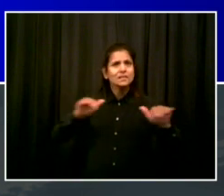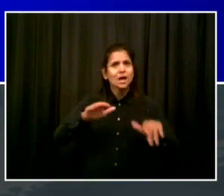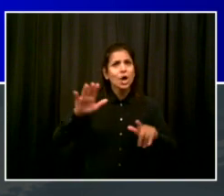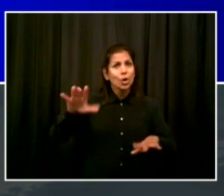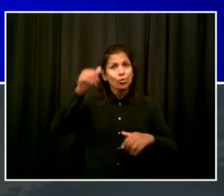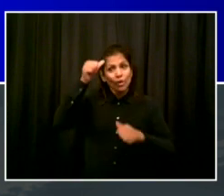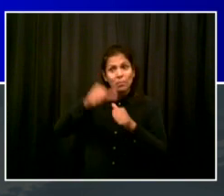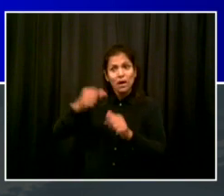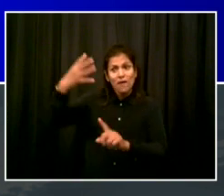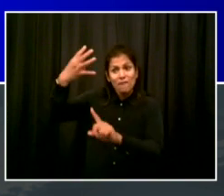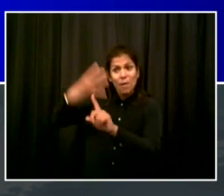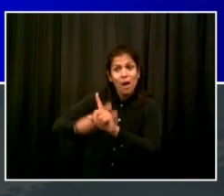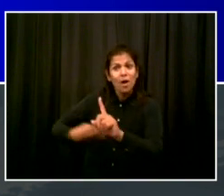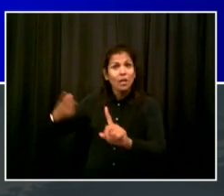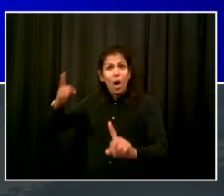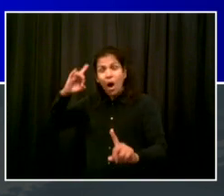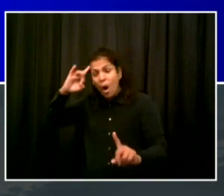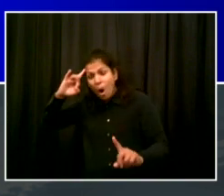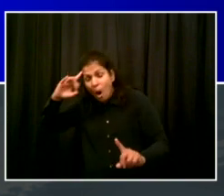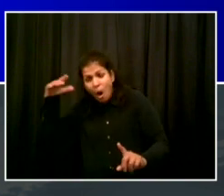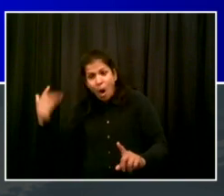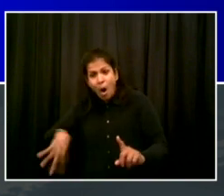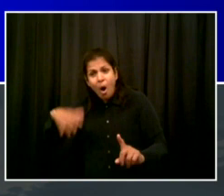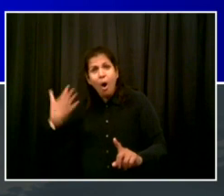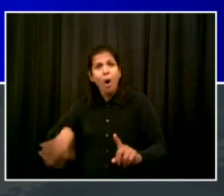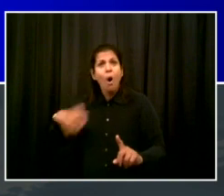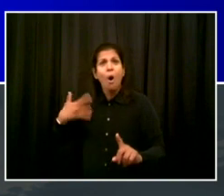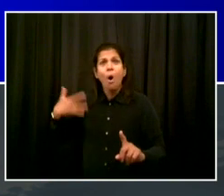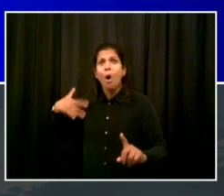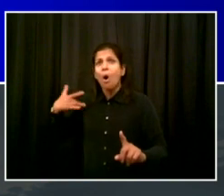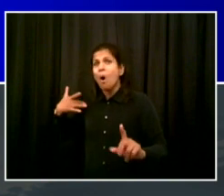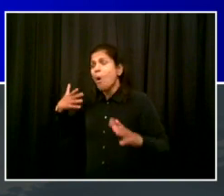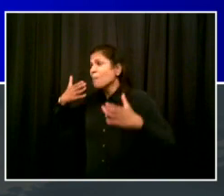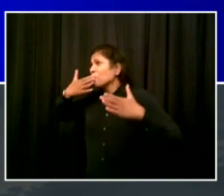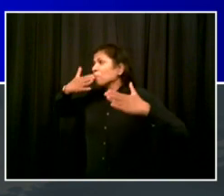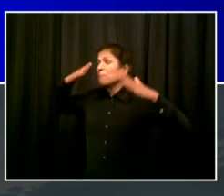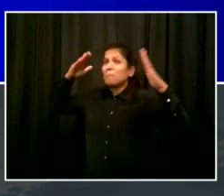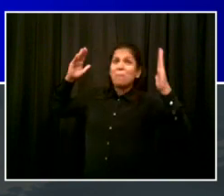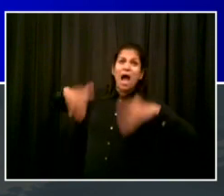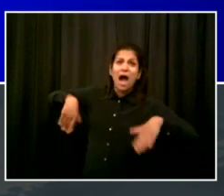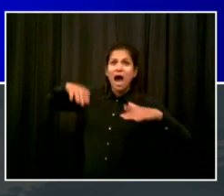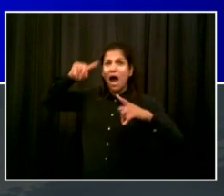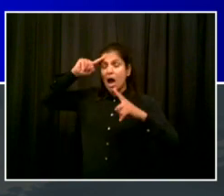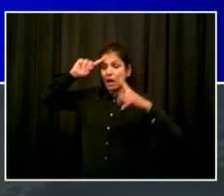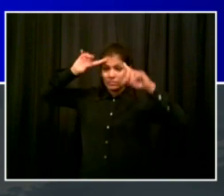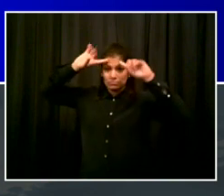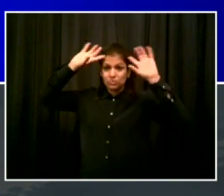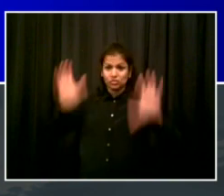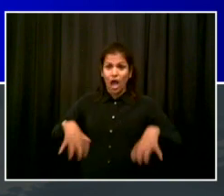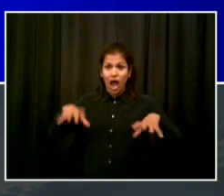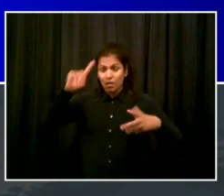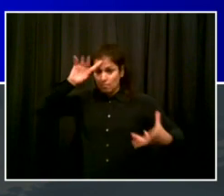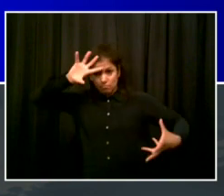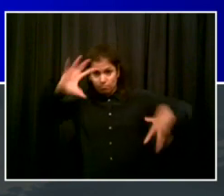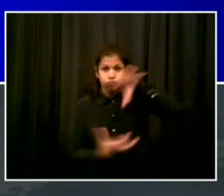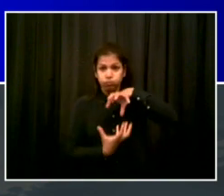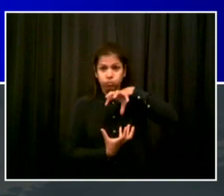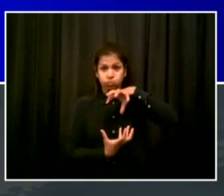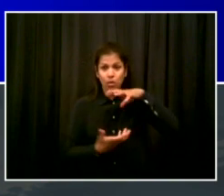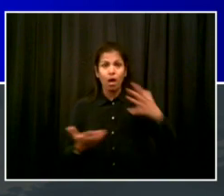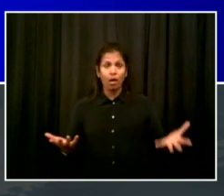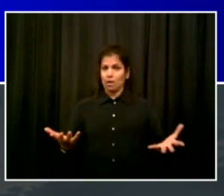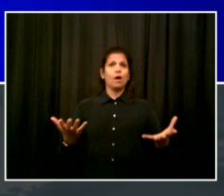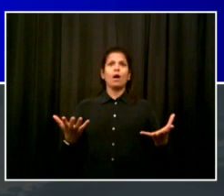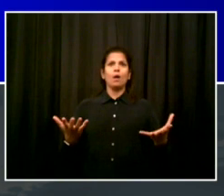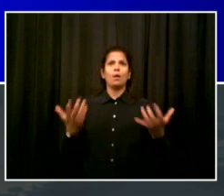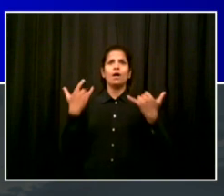4 phases were announced and it was made clear that they could move in this kind of progression every 2 weeks. The